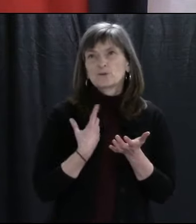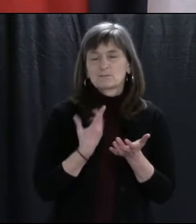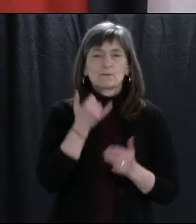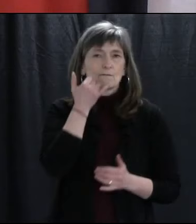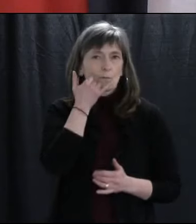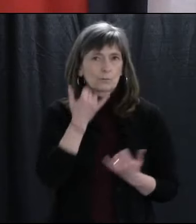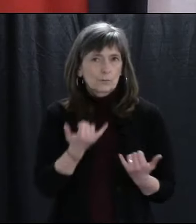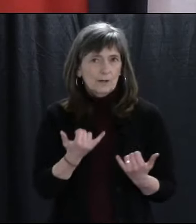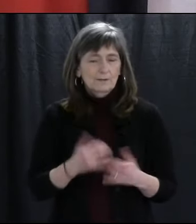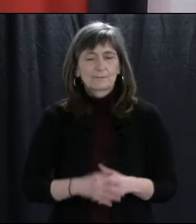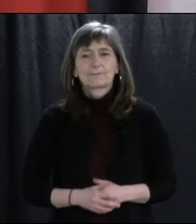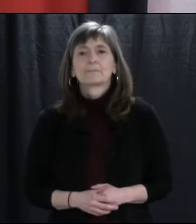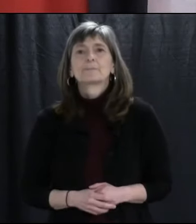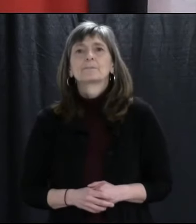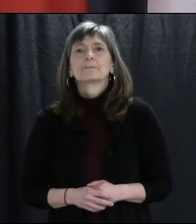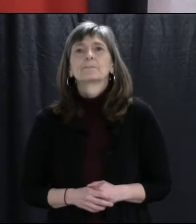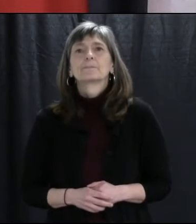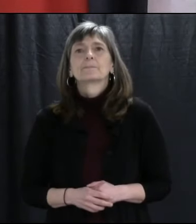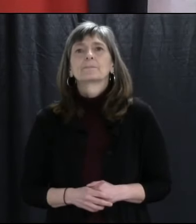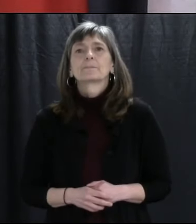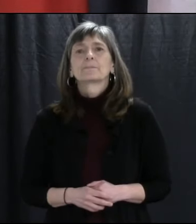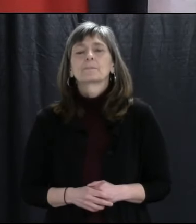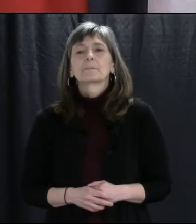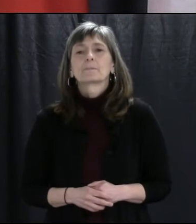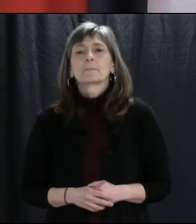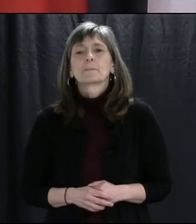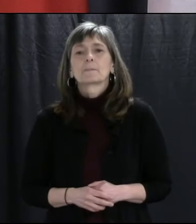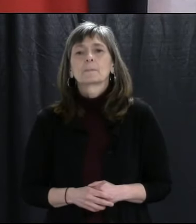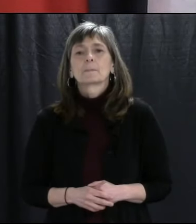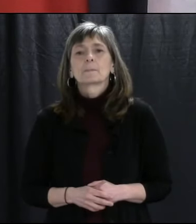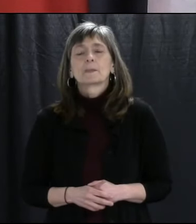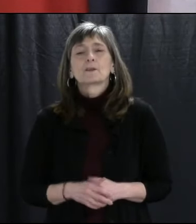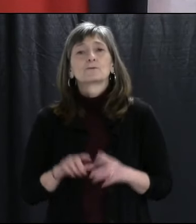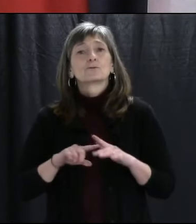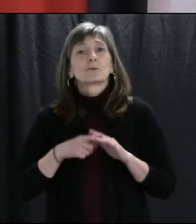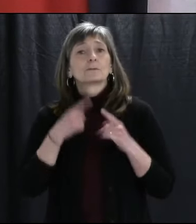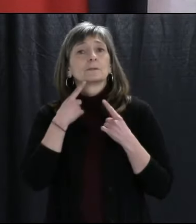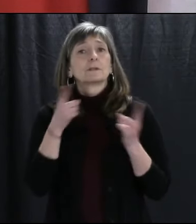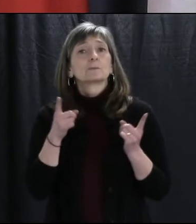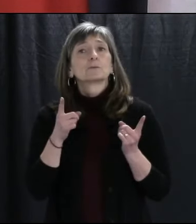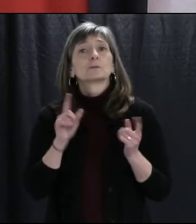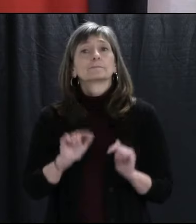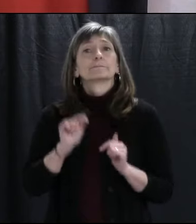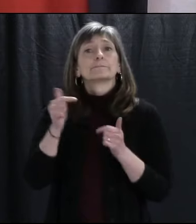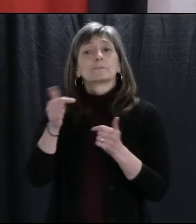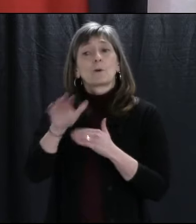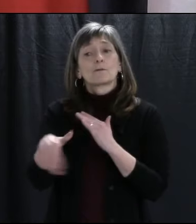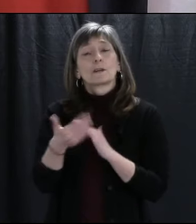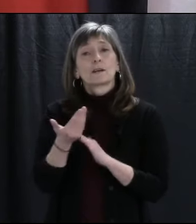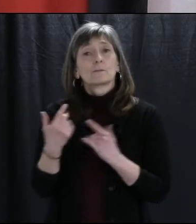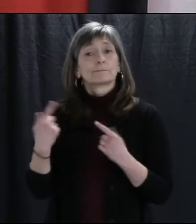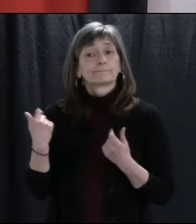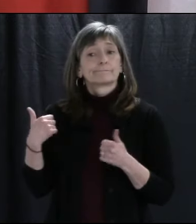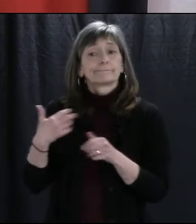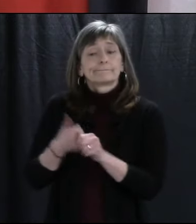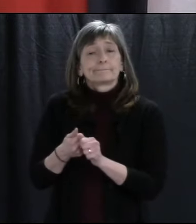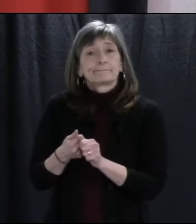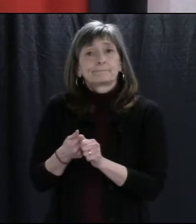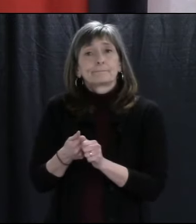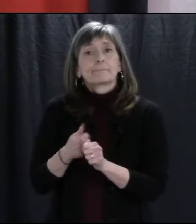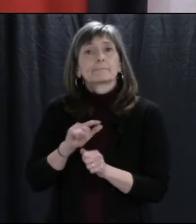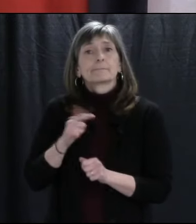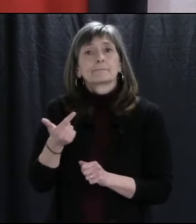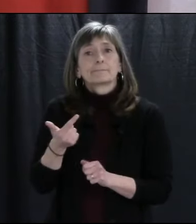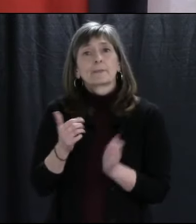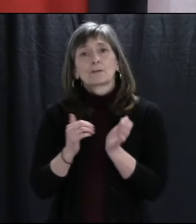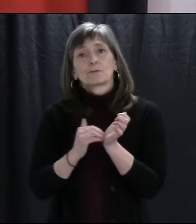telephone today. So to begin the announcement, we'll give the overnight update, and I'll turn it now over